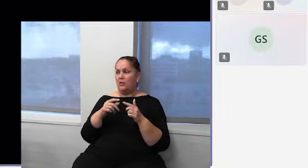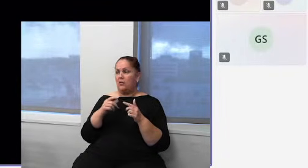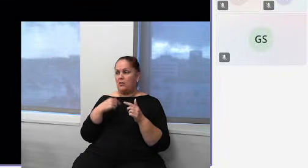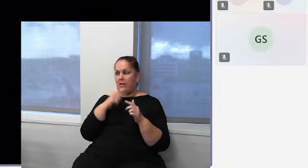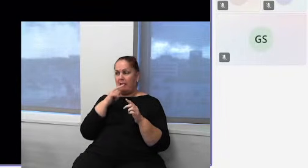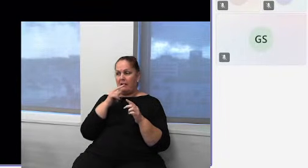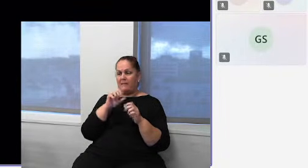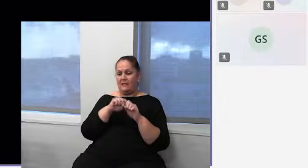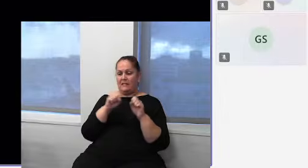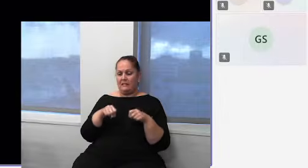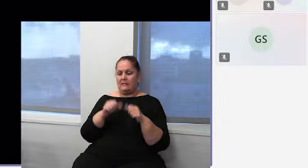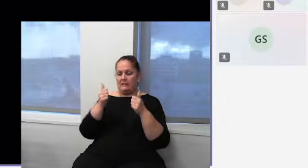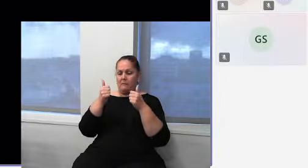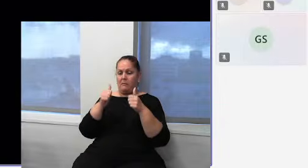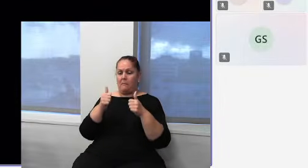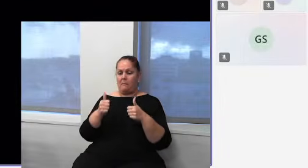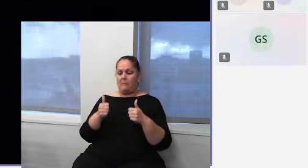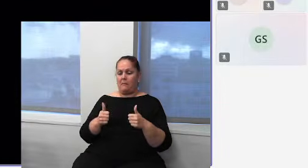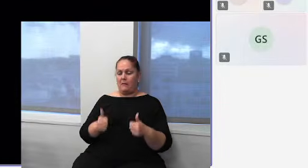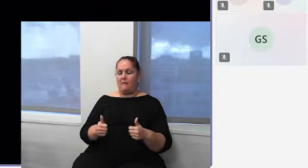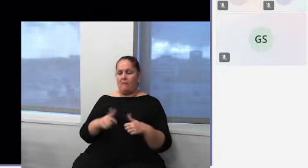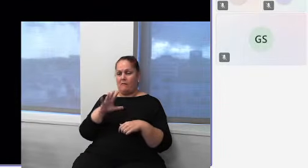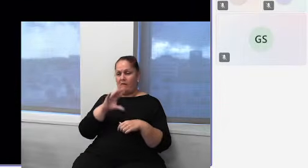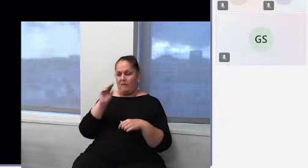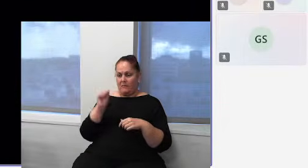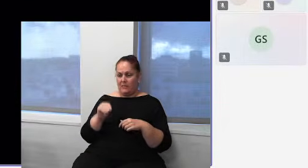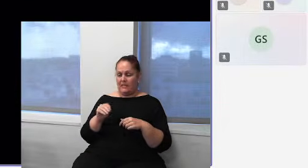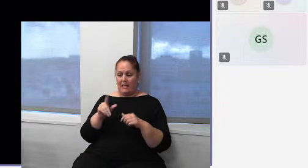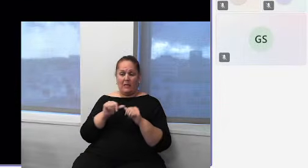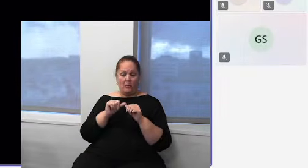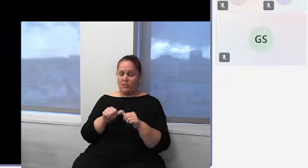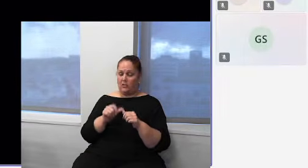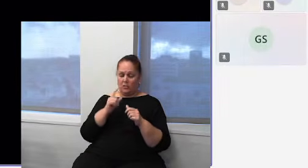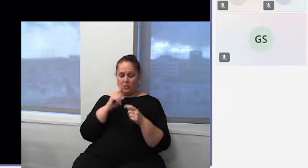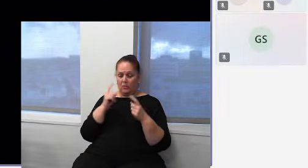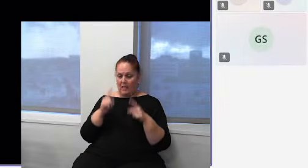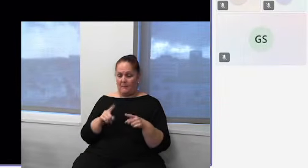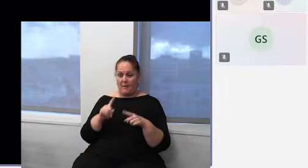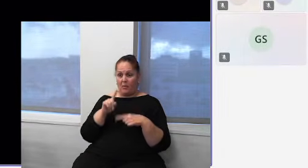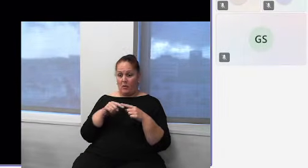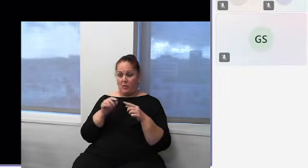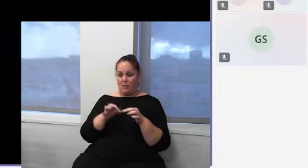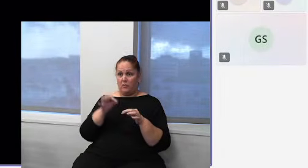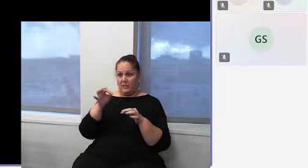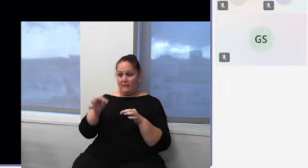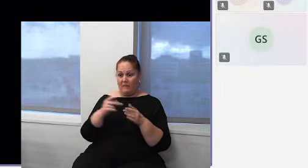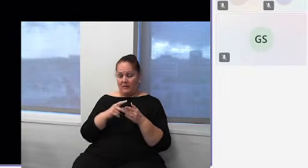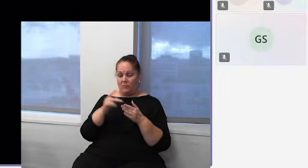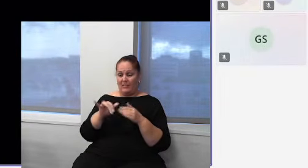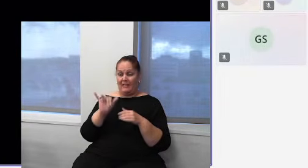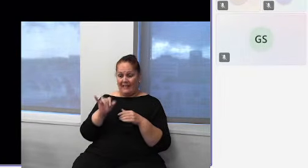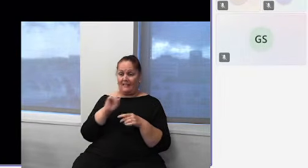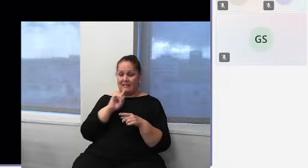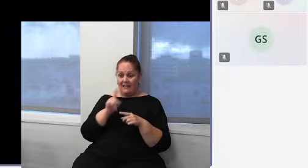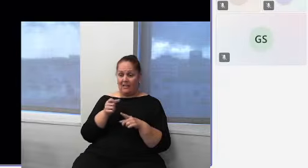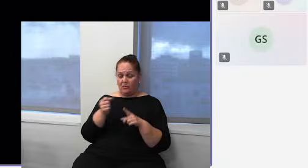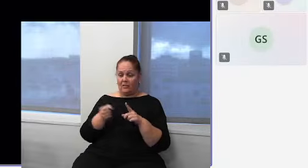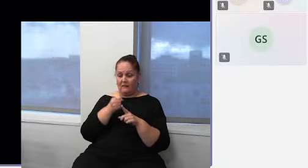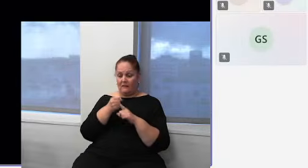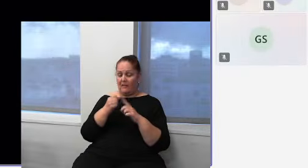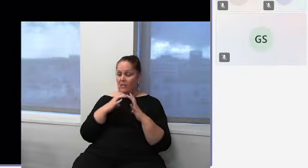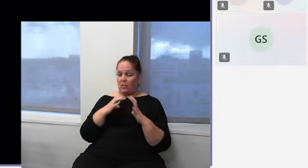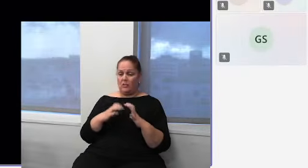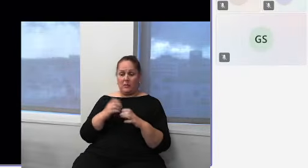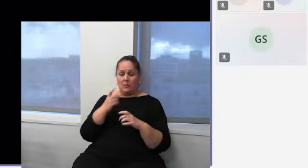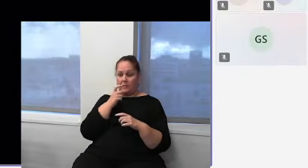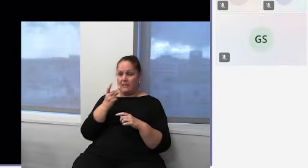of it, you continue having a degradation of the system to 4 to 5%. Well, that will continue happening. When you defer projects, that is the actual